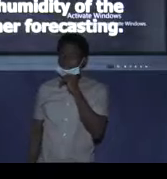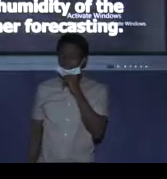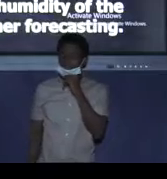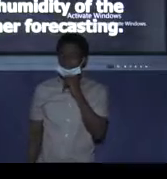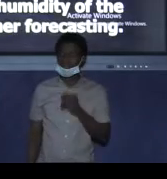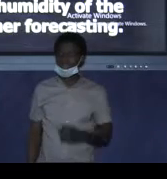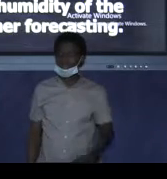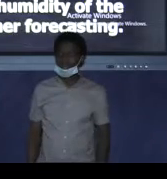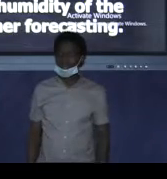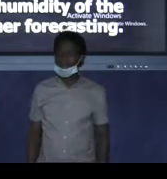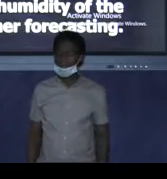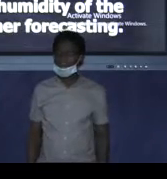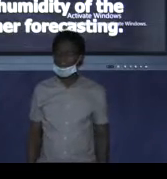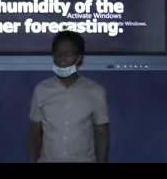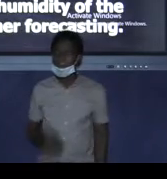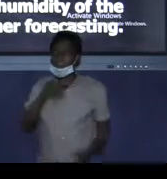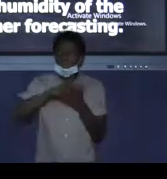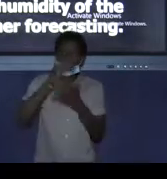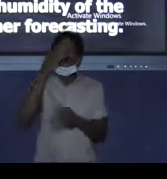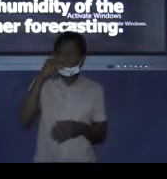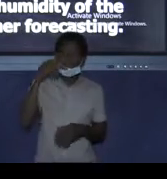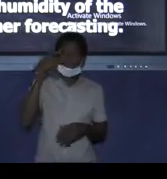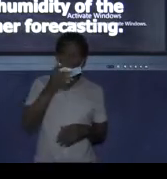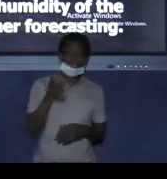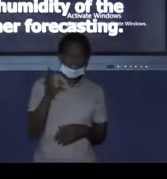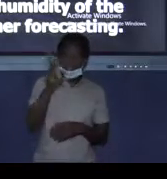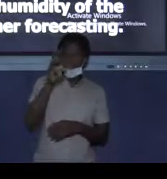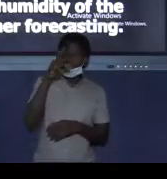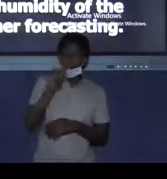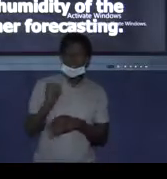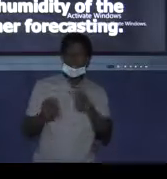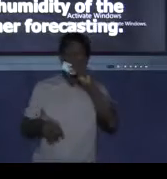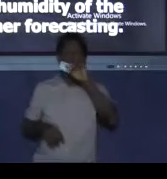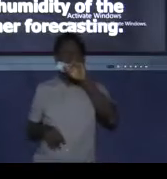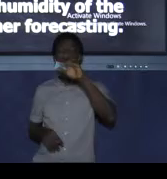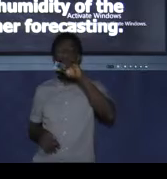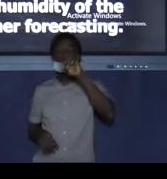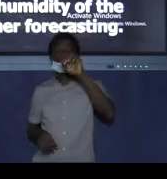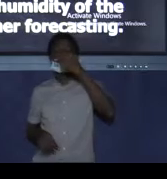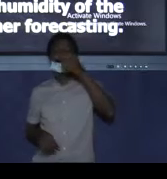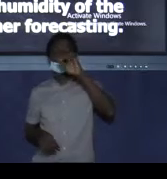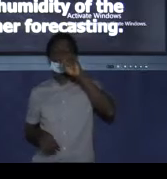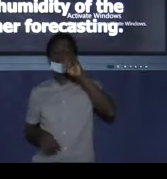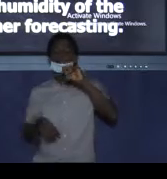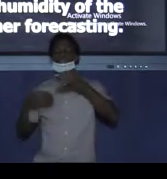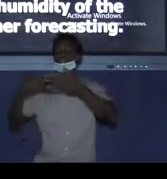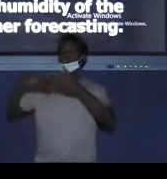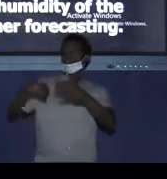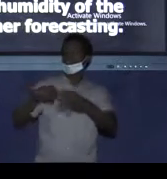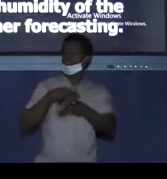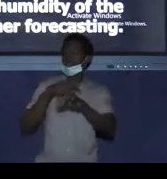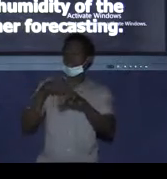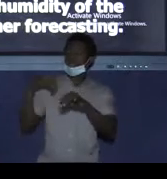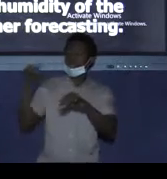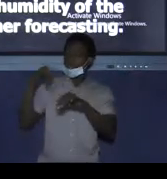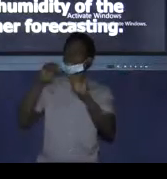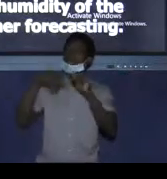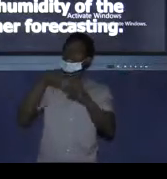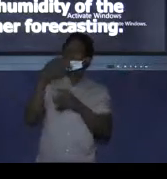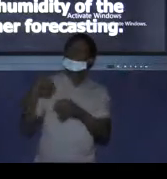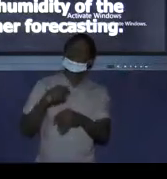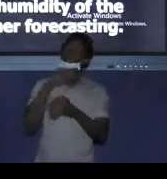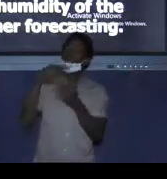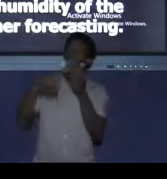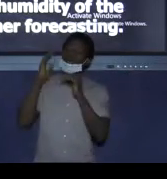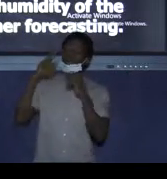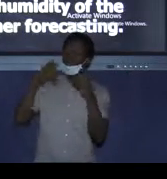the atmosphere for weather forecasting. That's why you see the meteorologists, before they can tell us what will happen tomorrow,